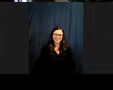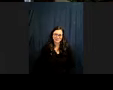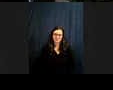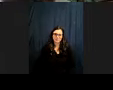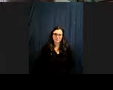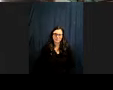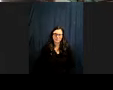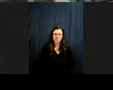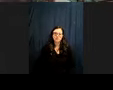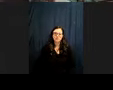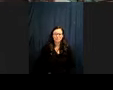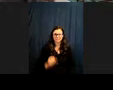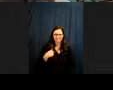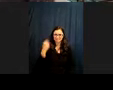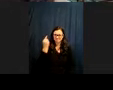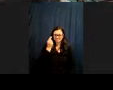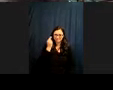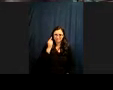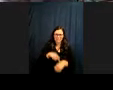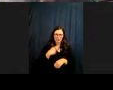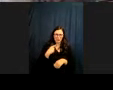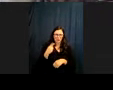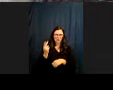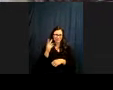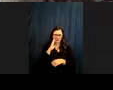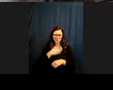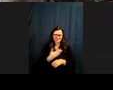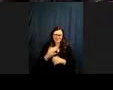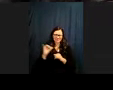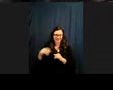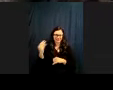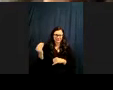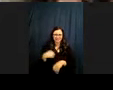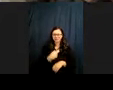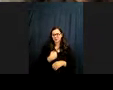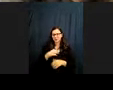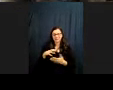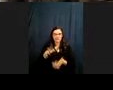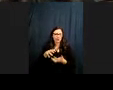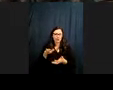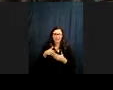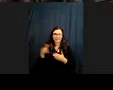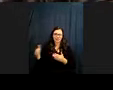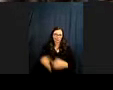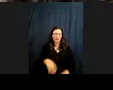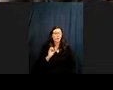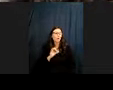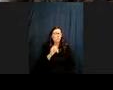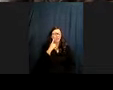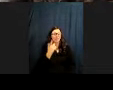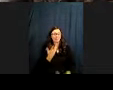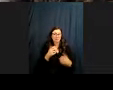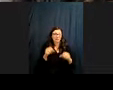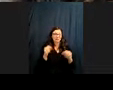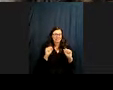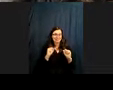Yeah, I was wondering how long your little pooch would stay outside. Yeah, I'm sorry, he's barking at the neighbors. Oh, I thought he might be freezing. It's chilly